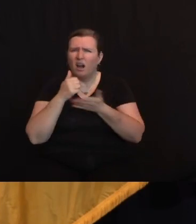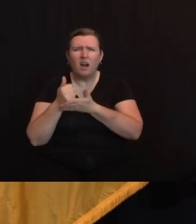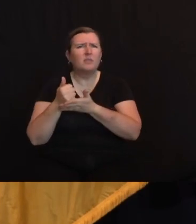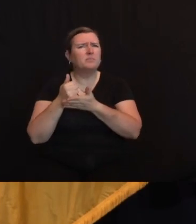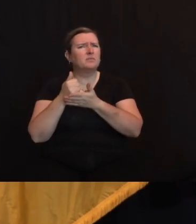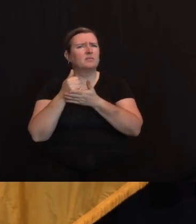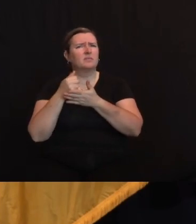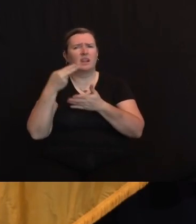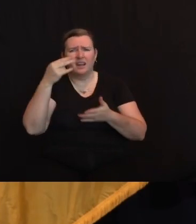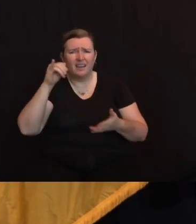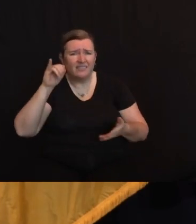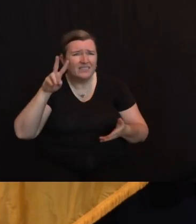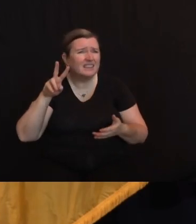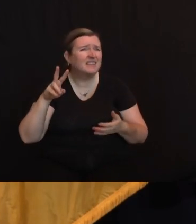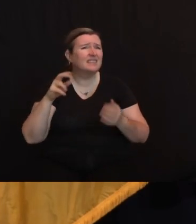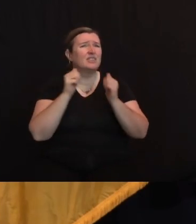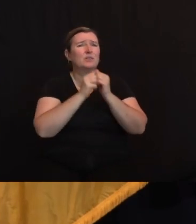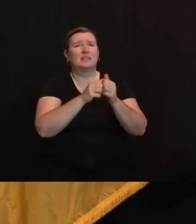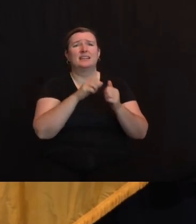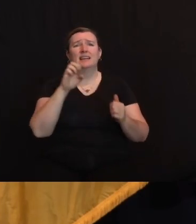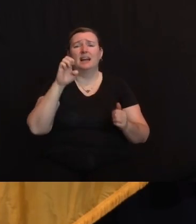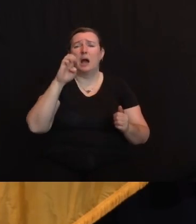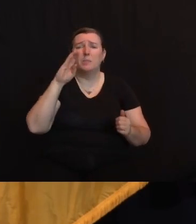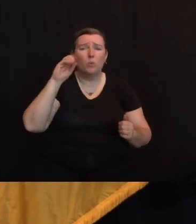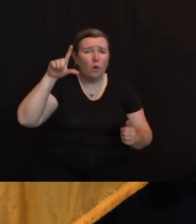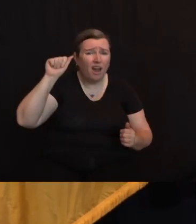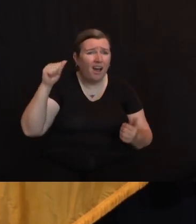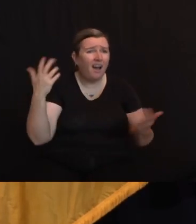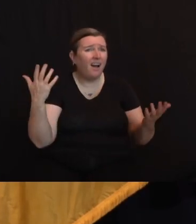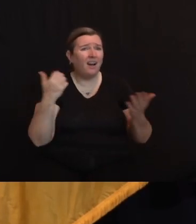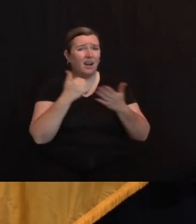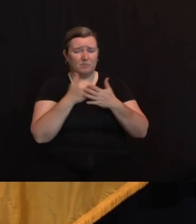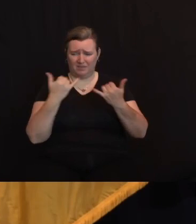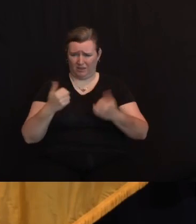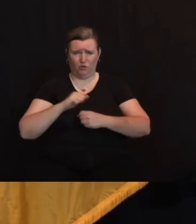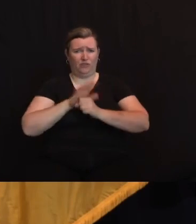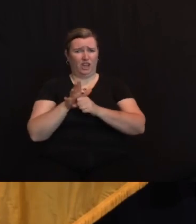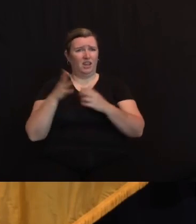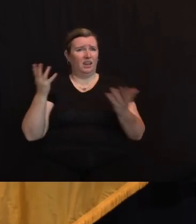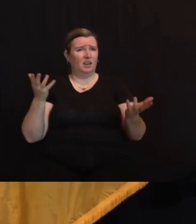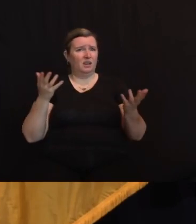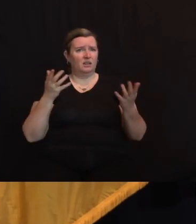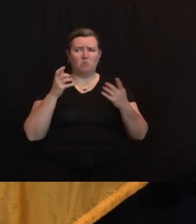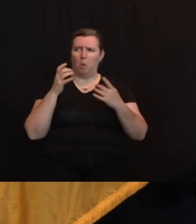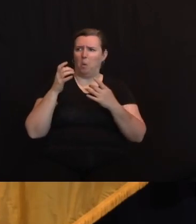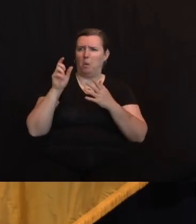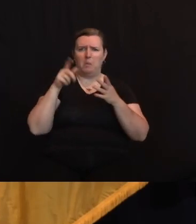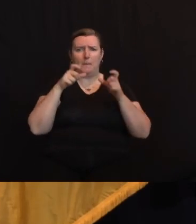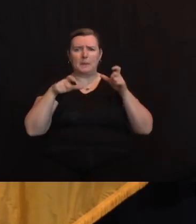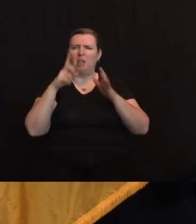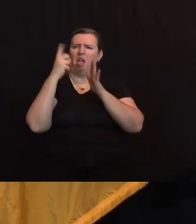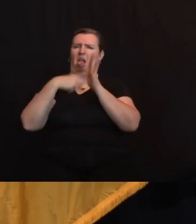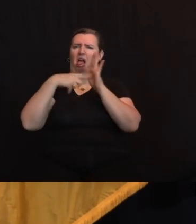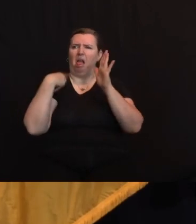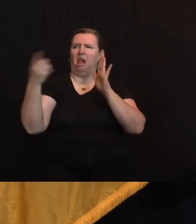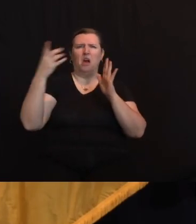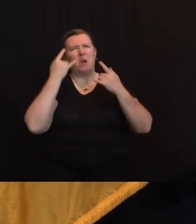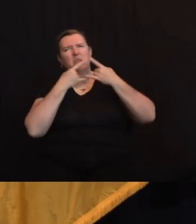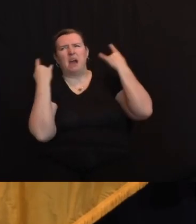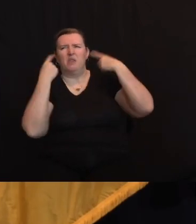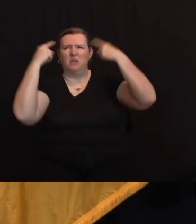to coronavirus and COVID-19, and folks trying to politicize wearing a mask, when